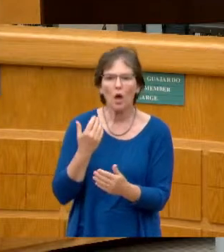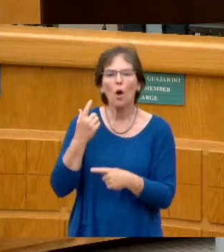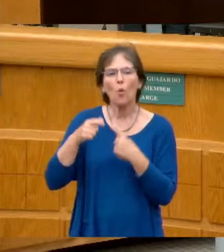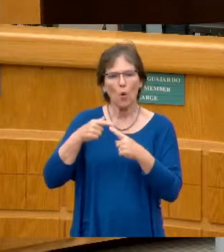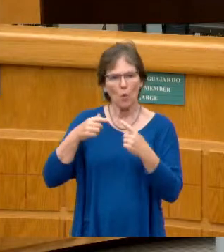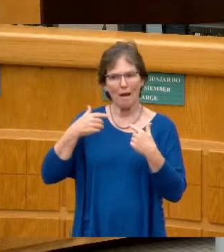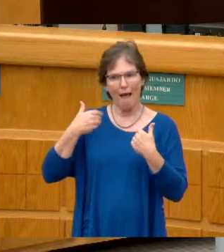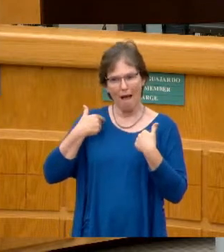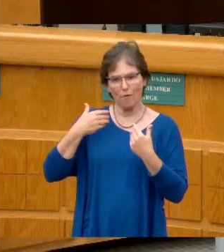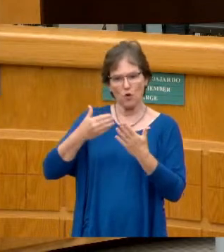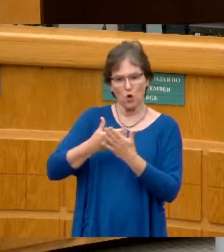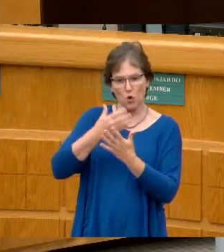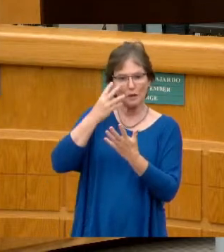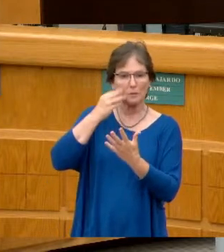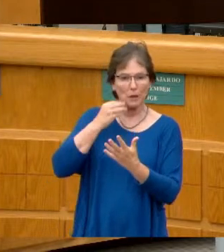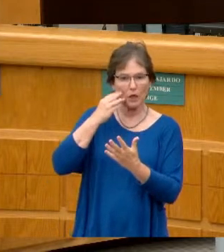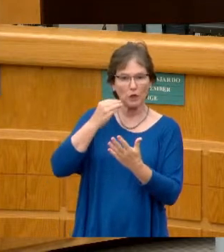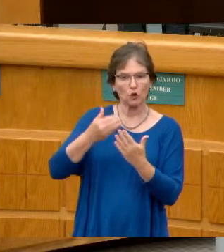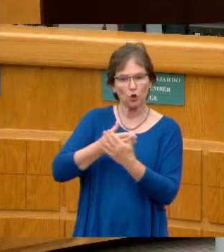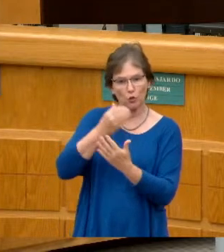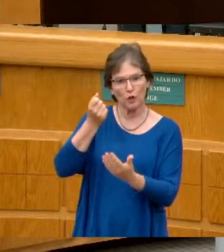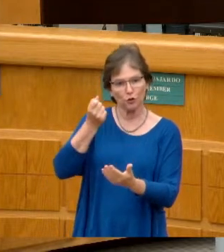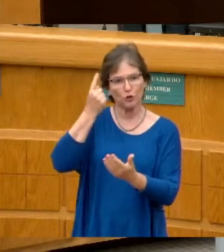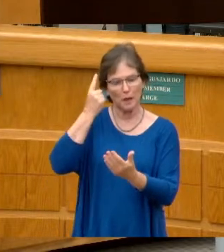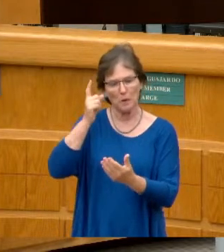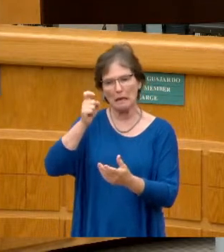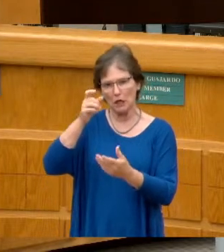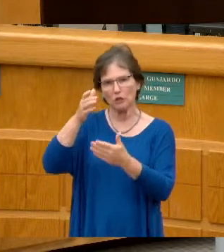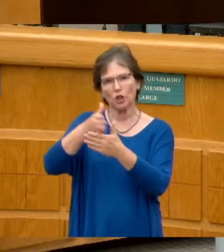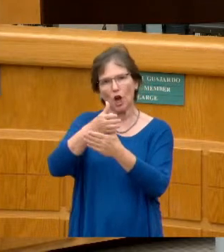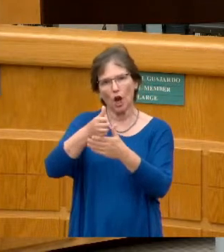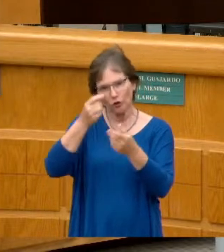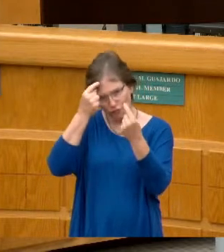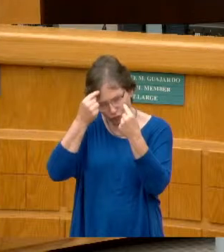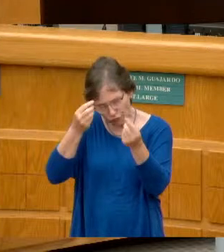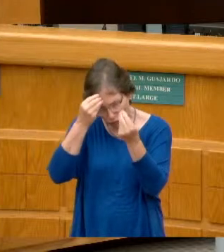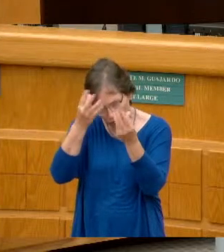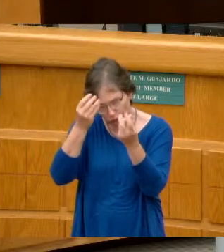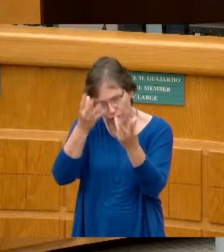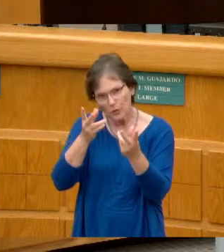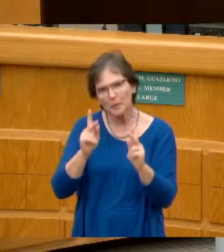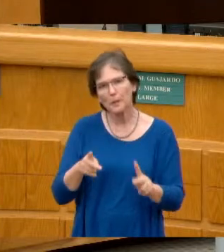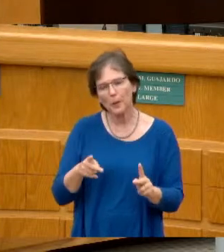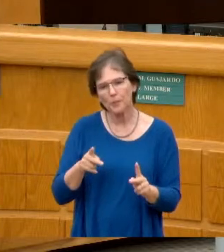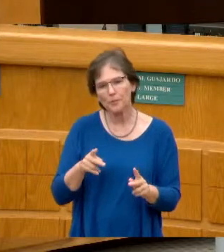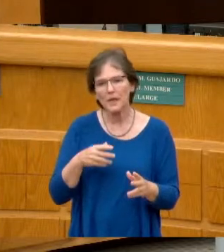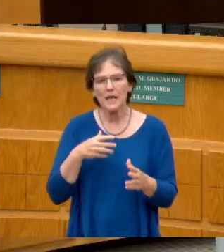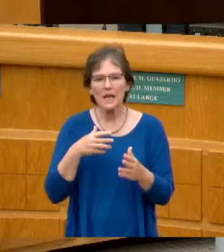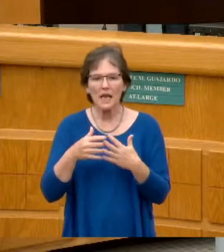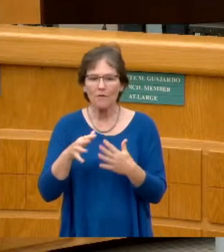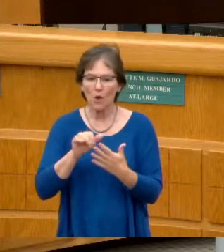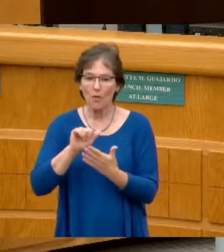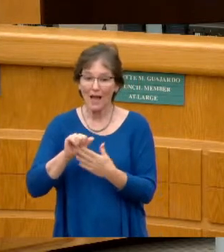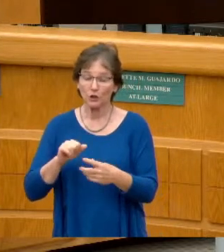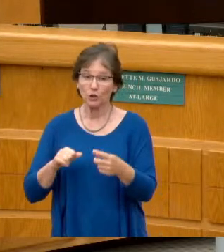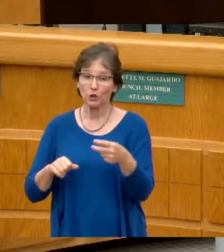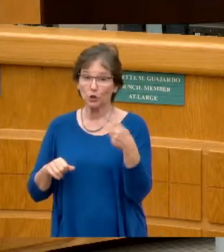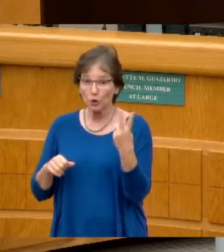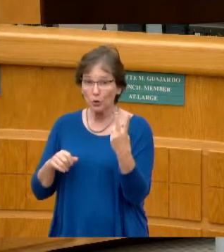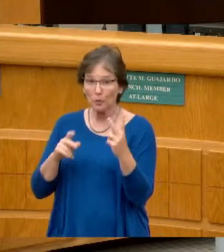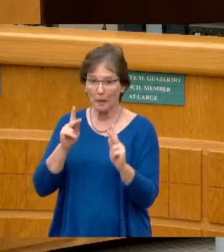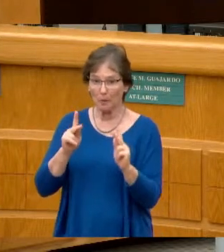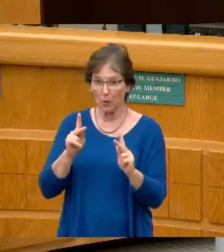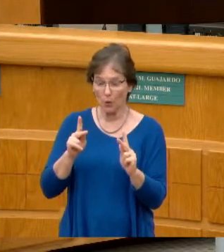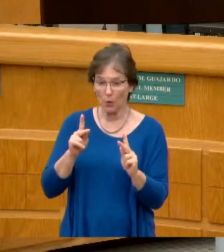viruses can change slightly. So we don't know if the second cases are milder or more severe than the first. Again, I just am here